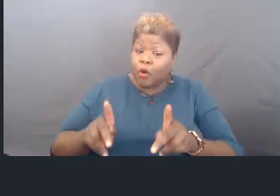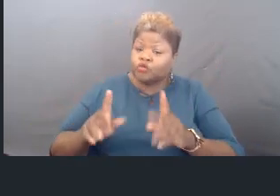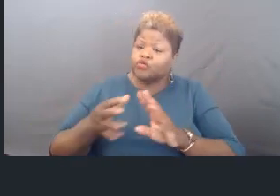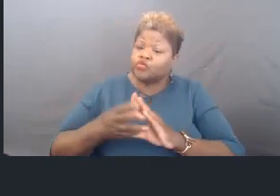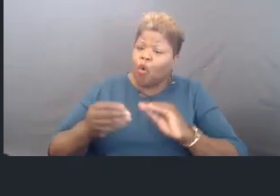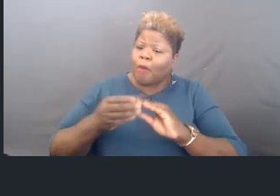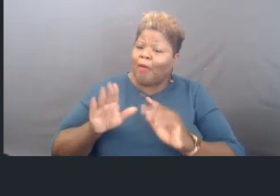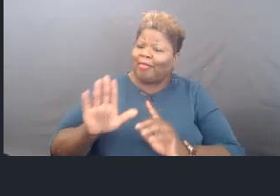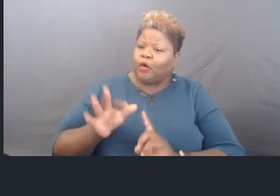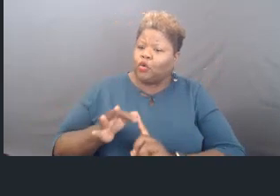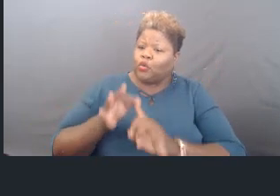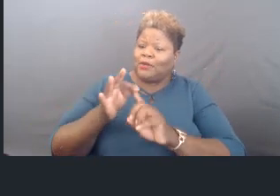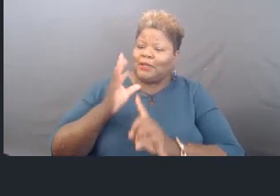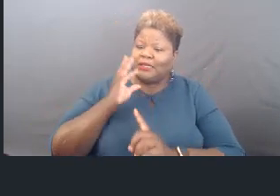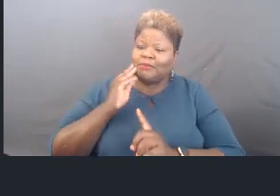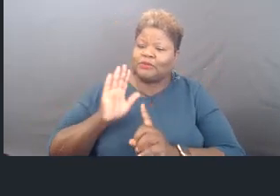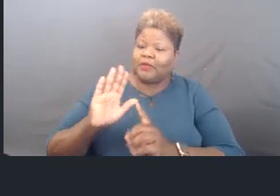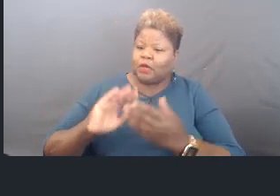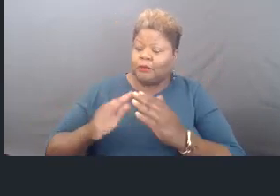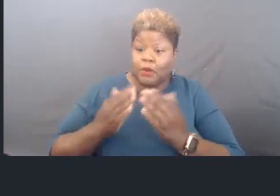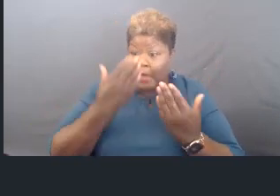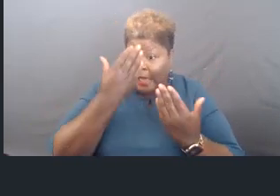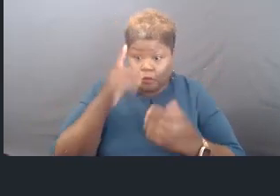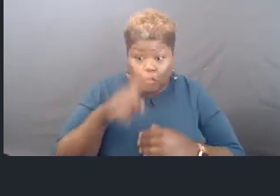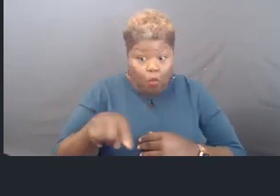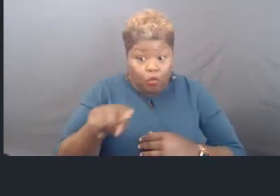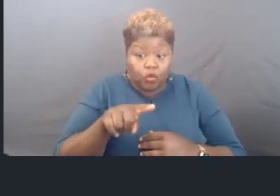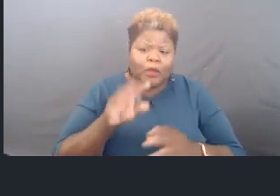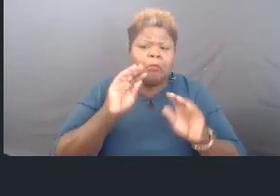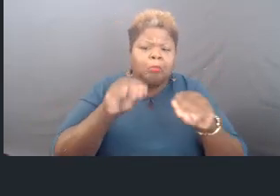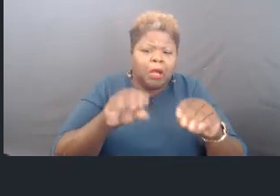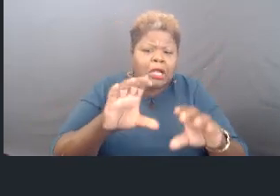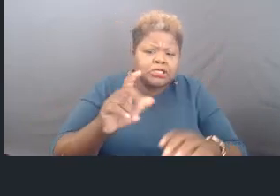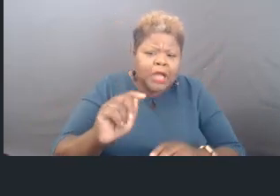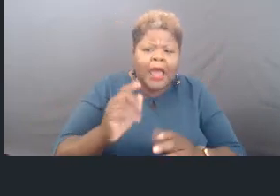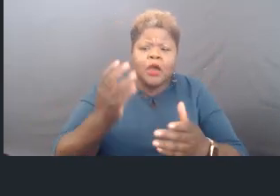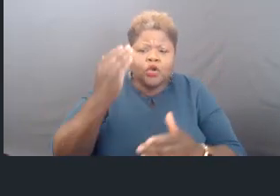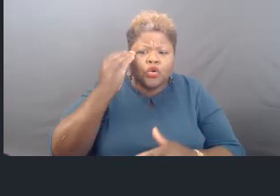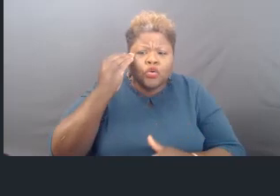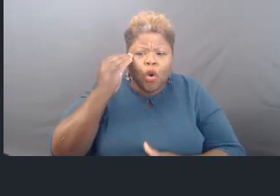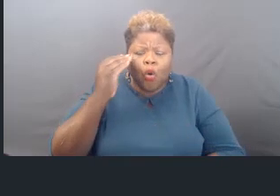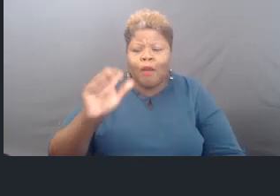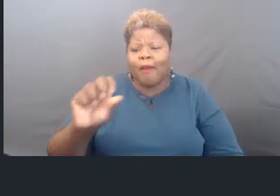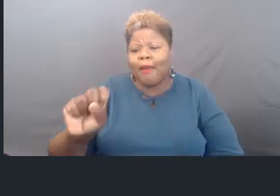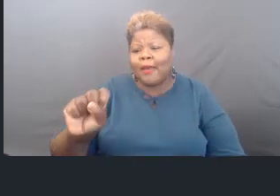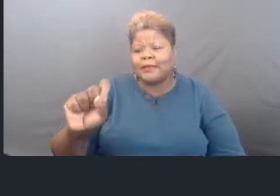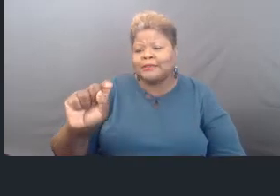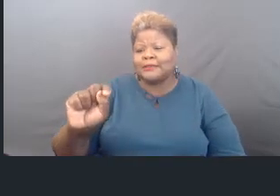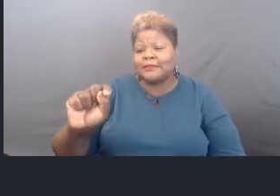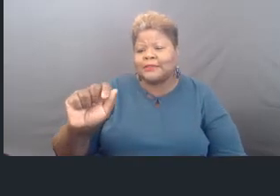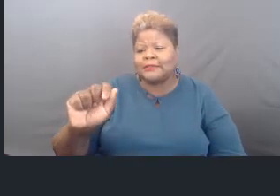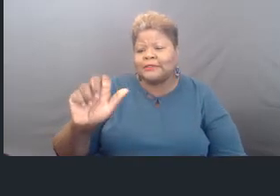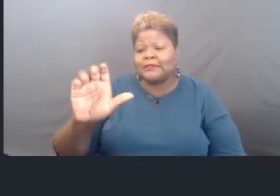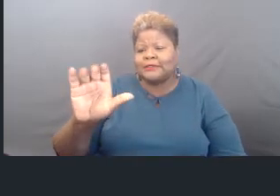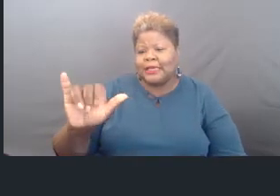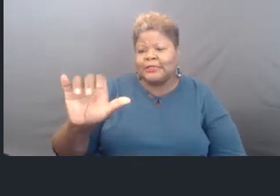community. I don't know who here, if you can put it in the chat, who here is familiar with Stacey Abrams?